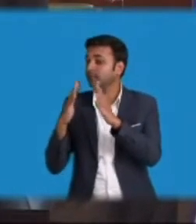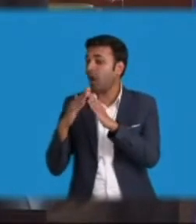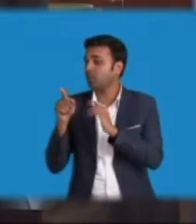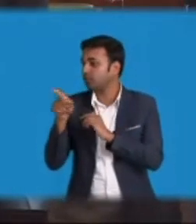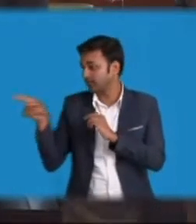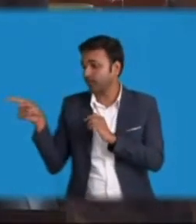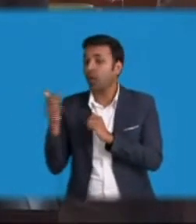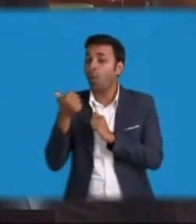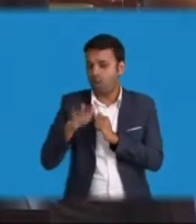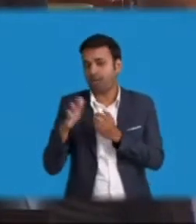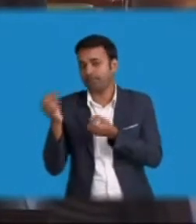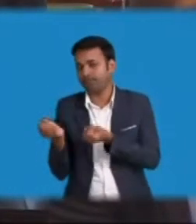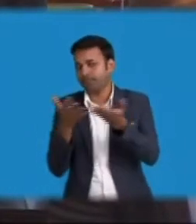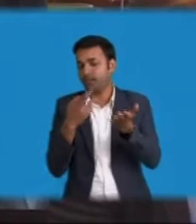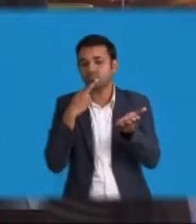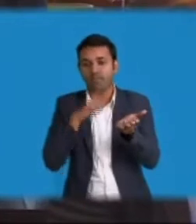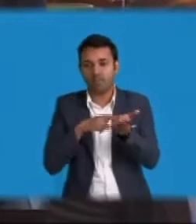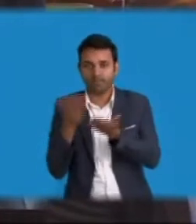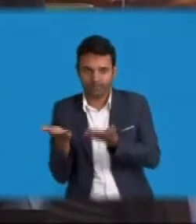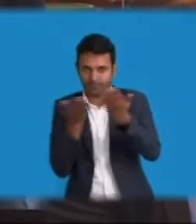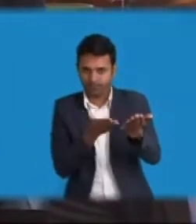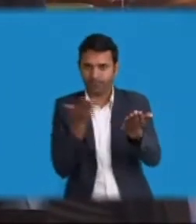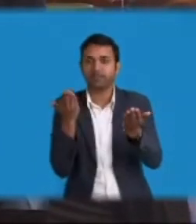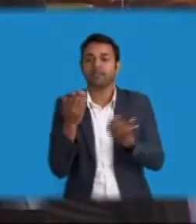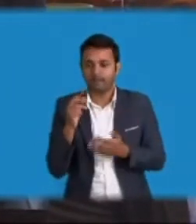and let me begin with our two northern towns.